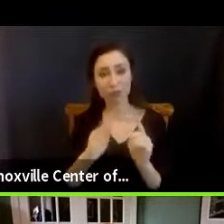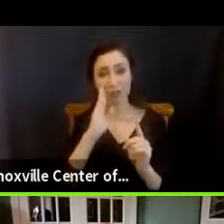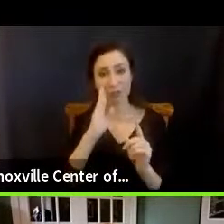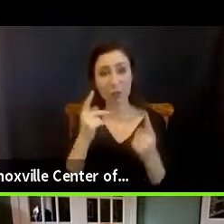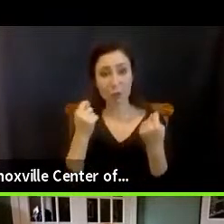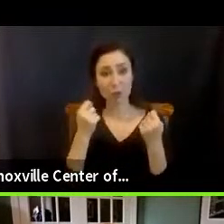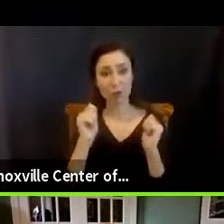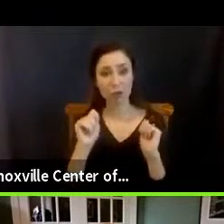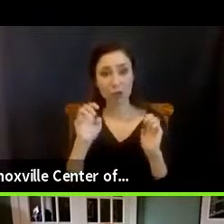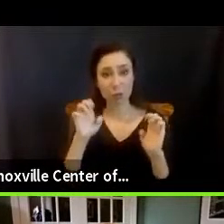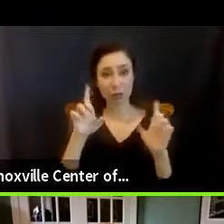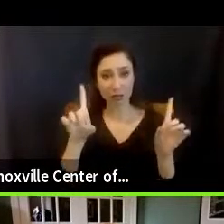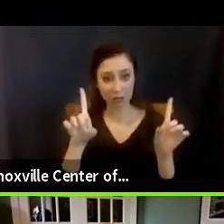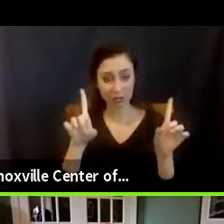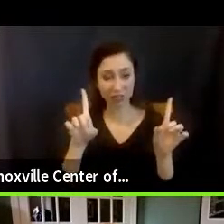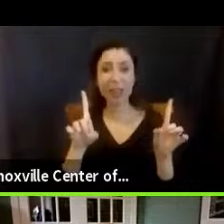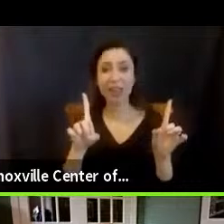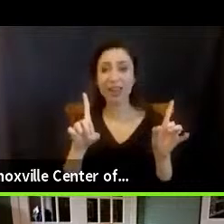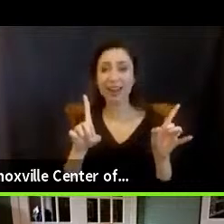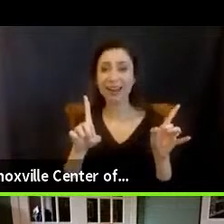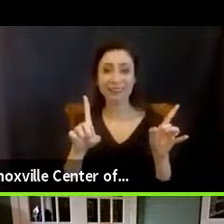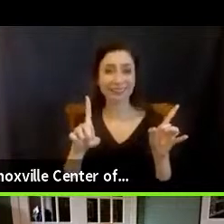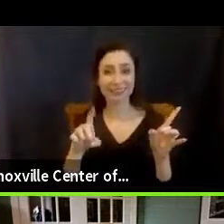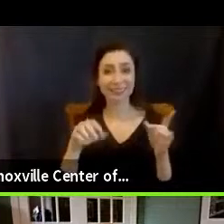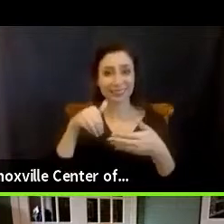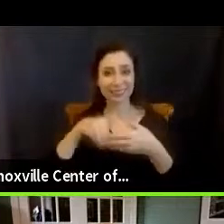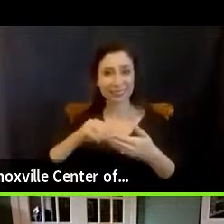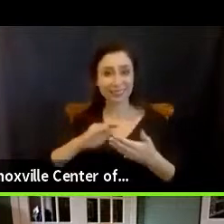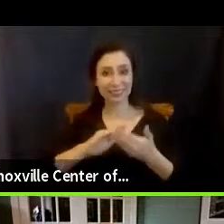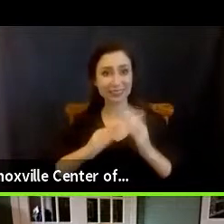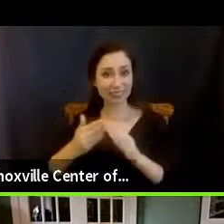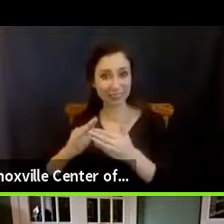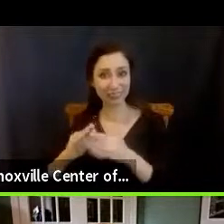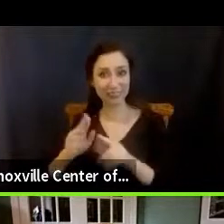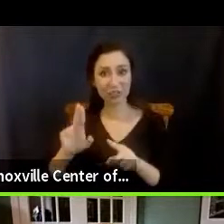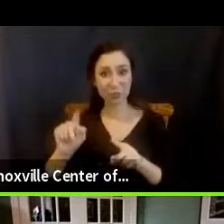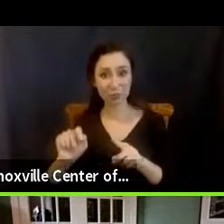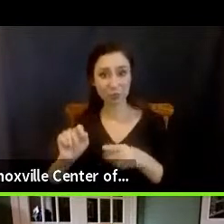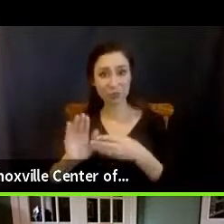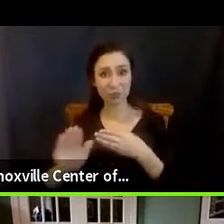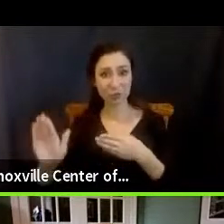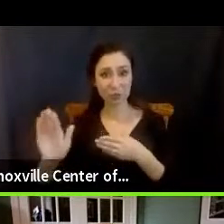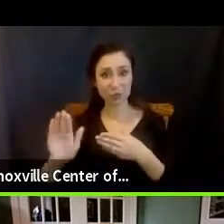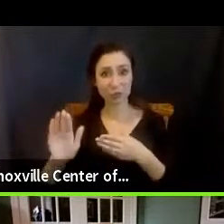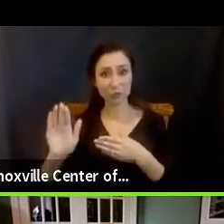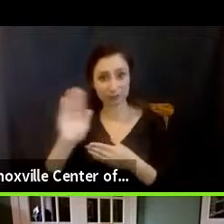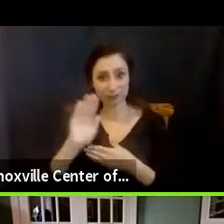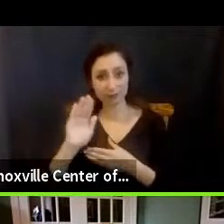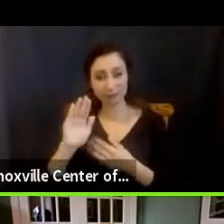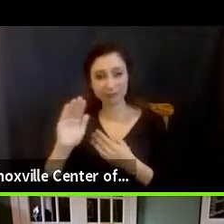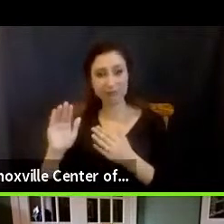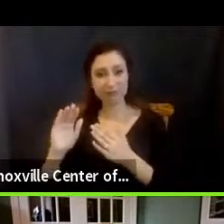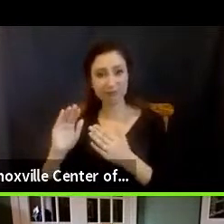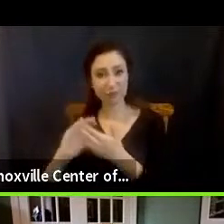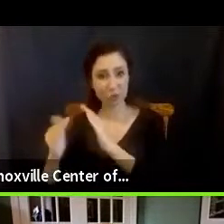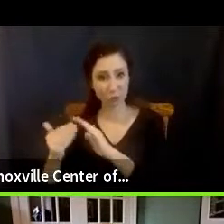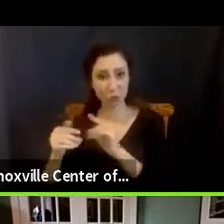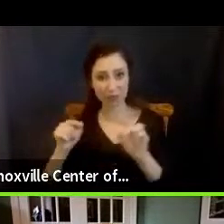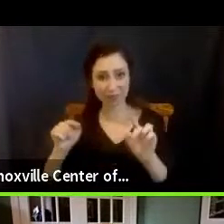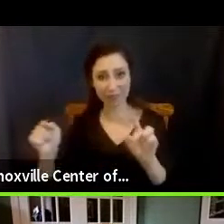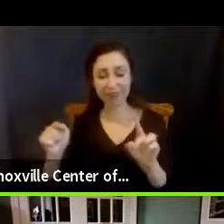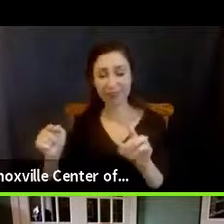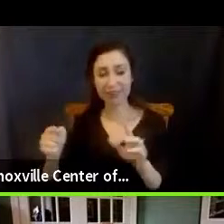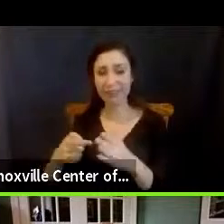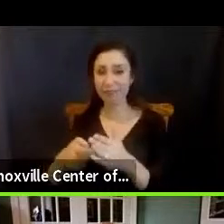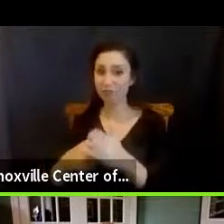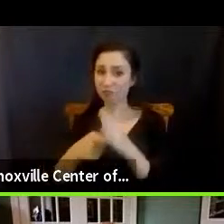to educate, at least within the city and within the UT community that this regulation was